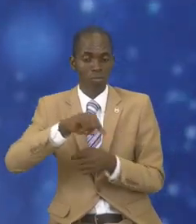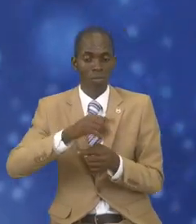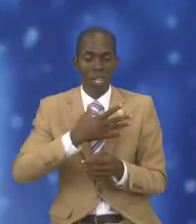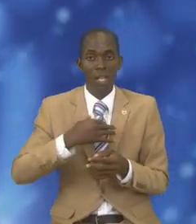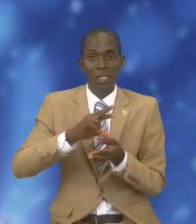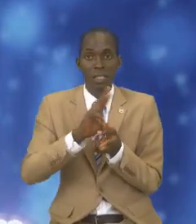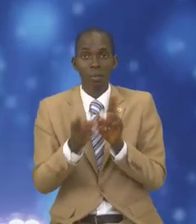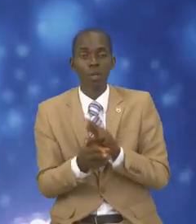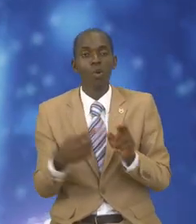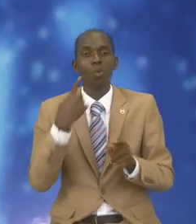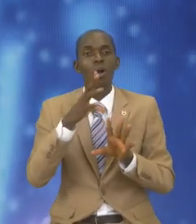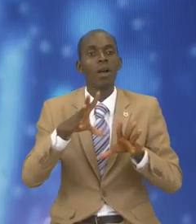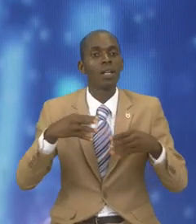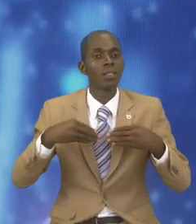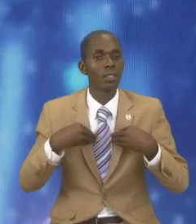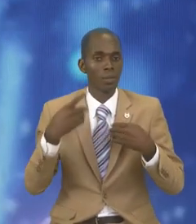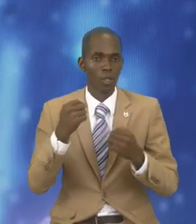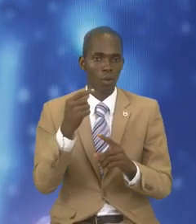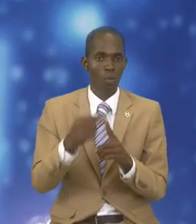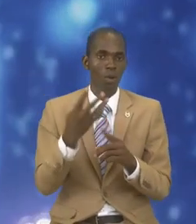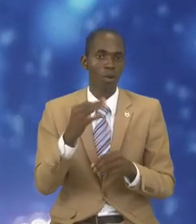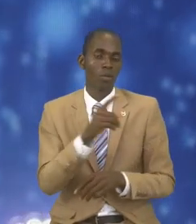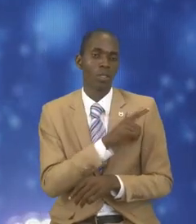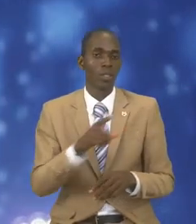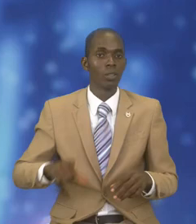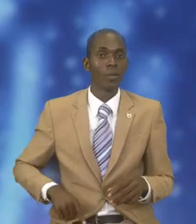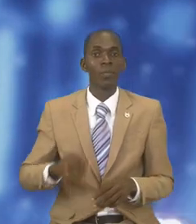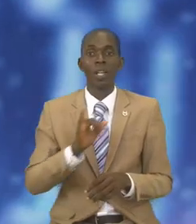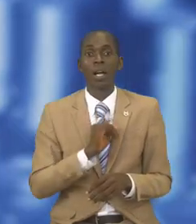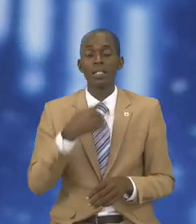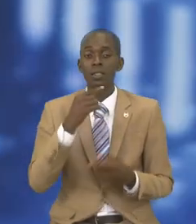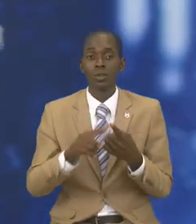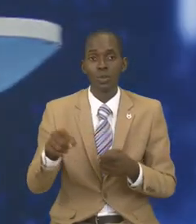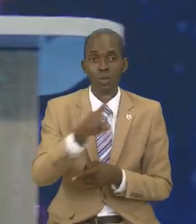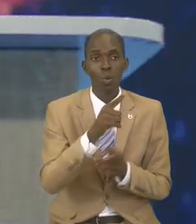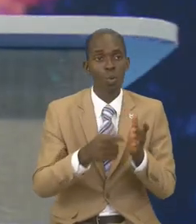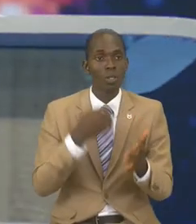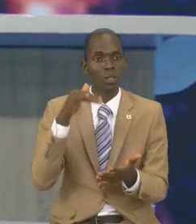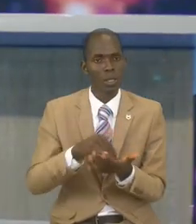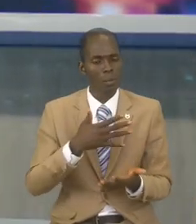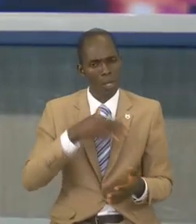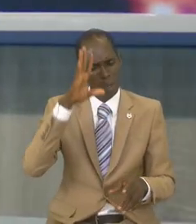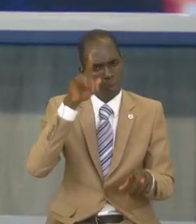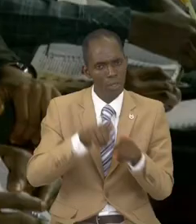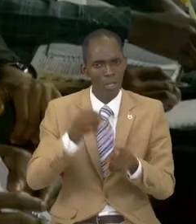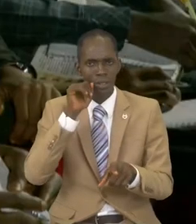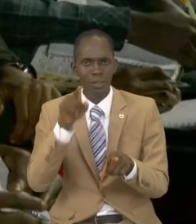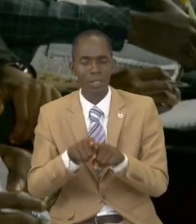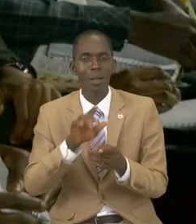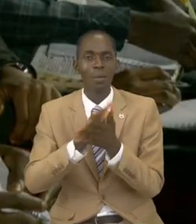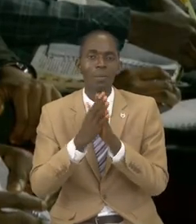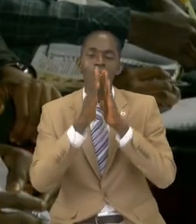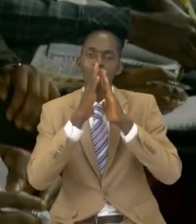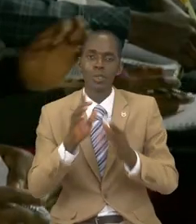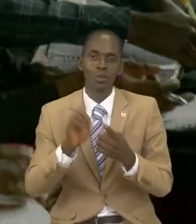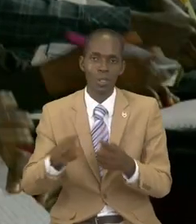who accept the word of the Lord, I say once again, my brother, my sister, there, peace be